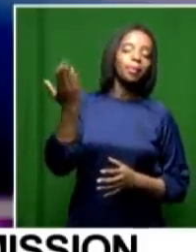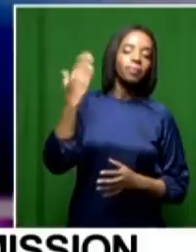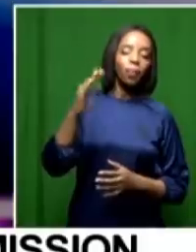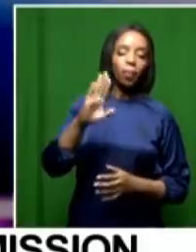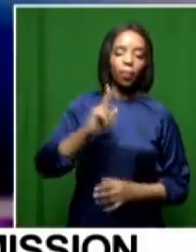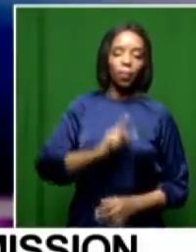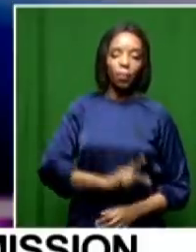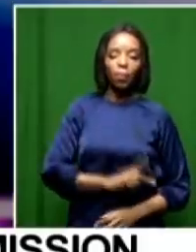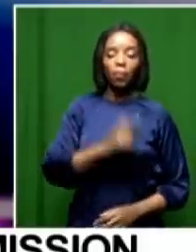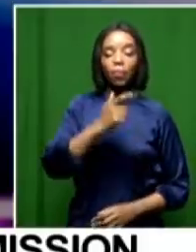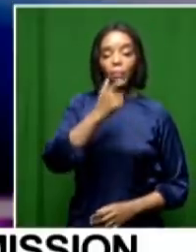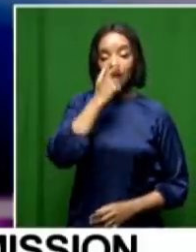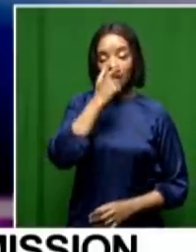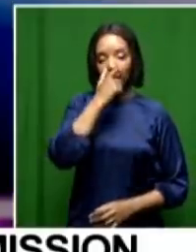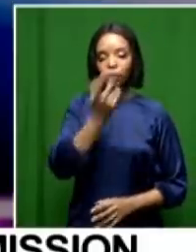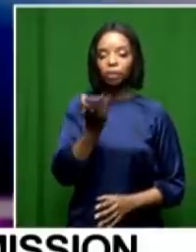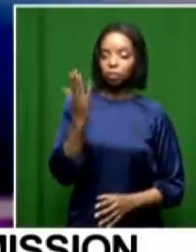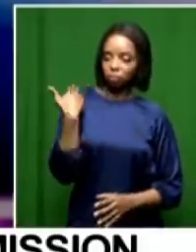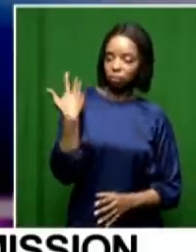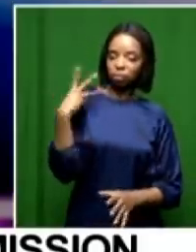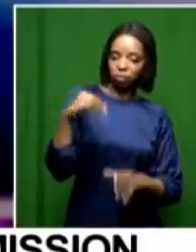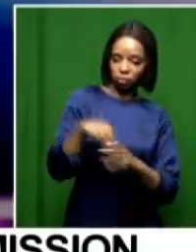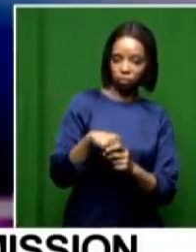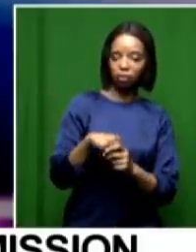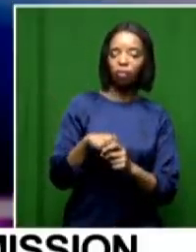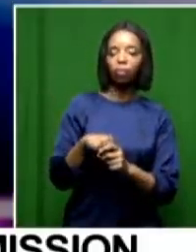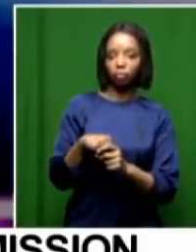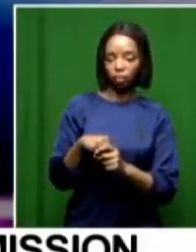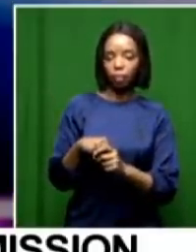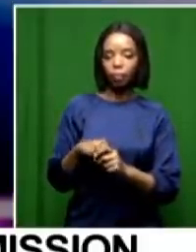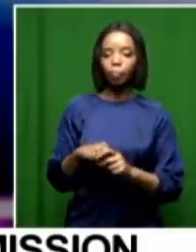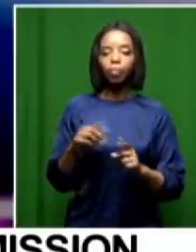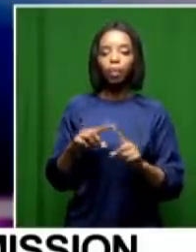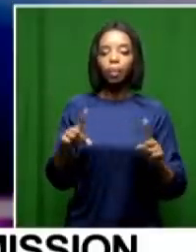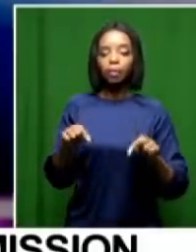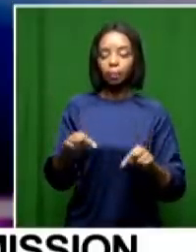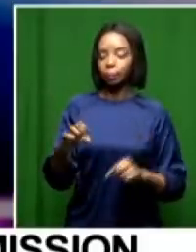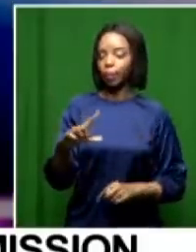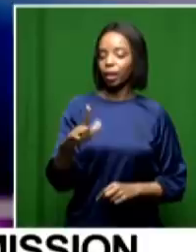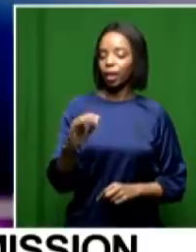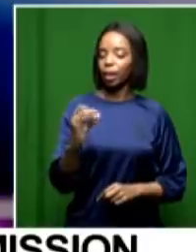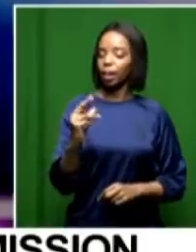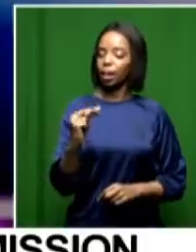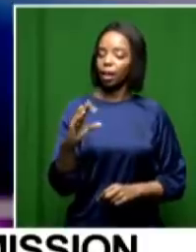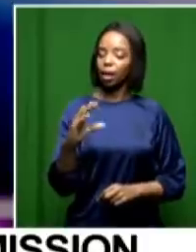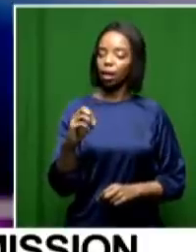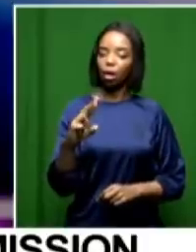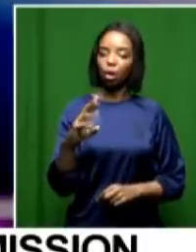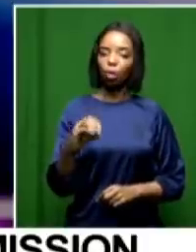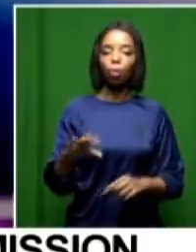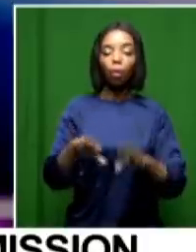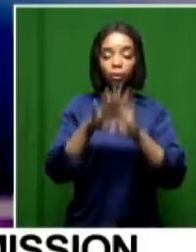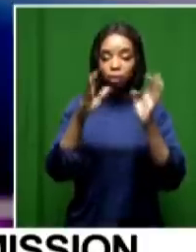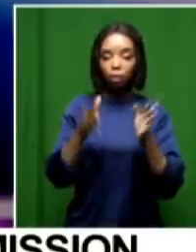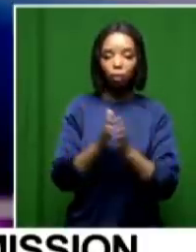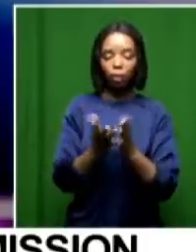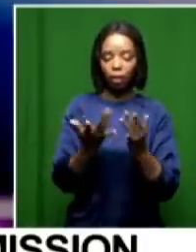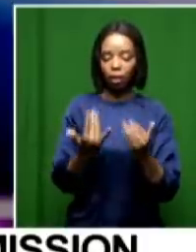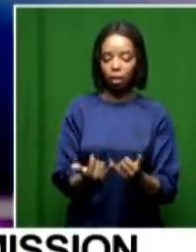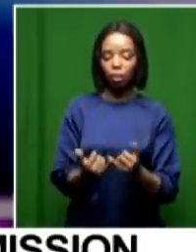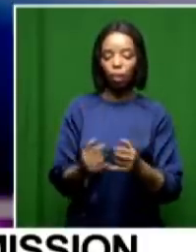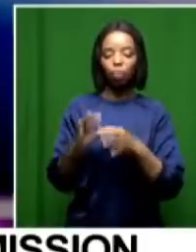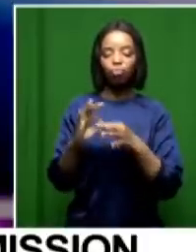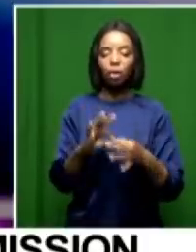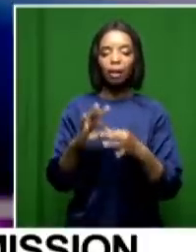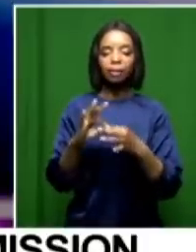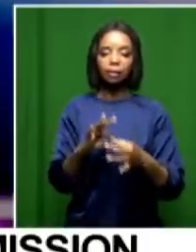through Shanduka as well, having dealings with Optimum Coal and Glencore as a whole. So it's the relationship that Glencore has with the political